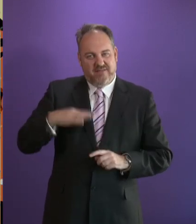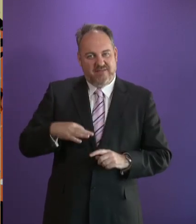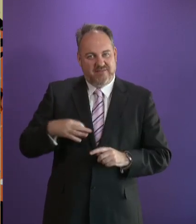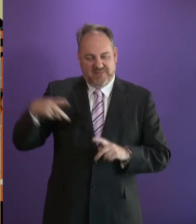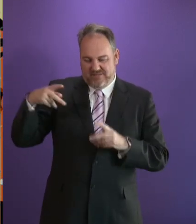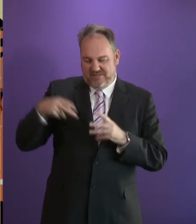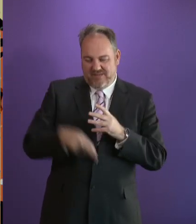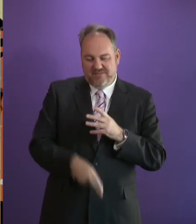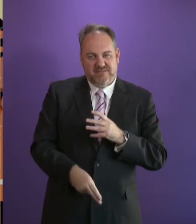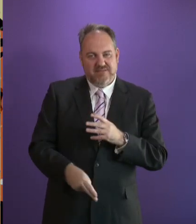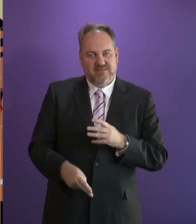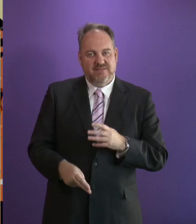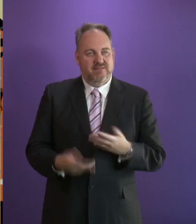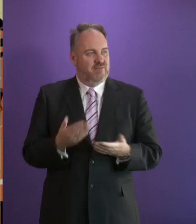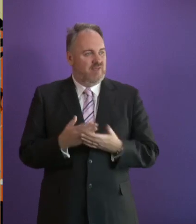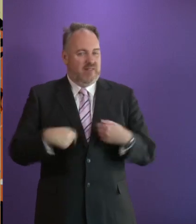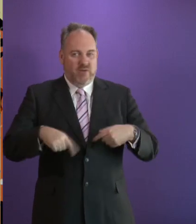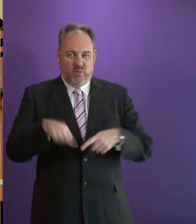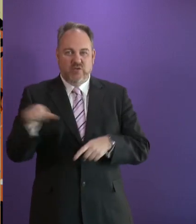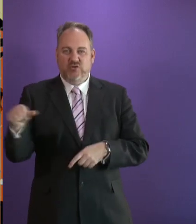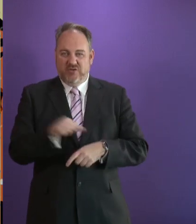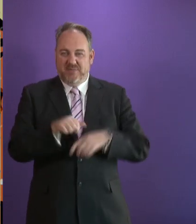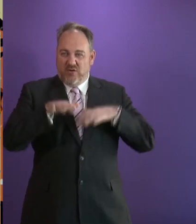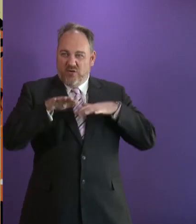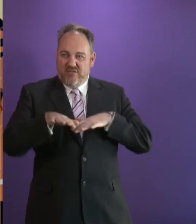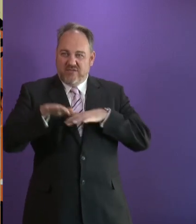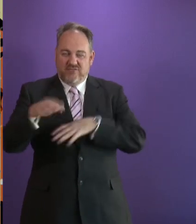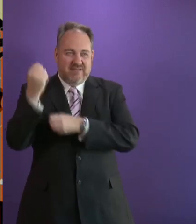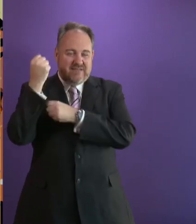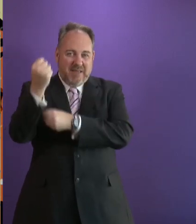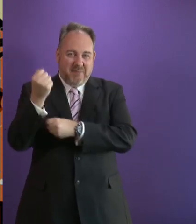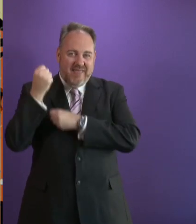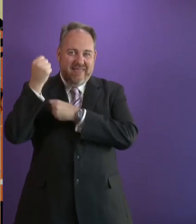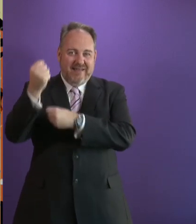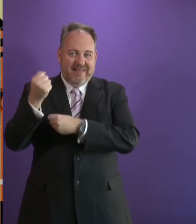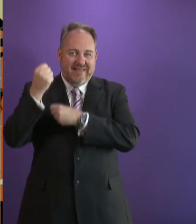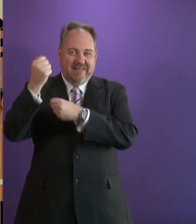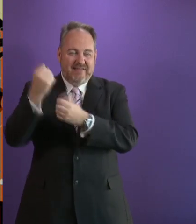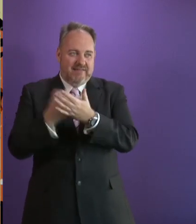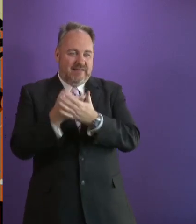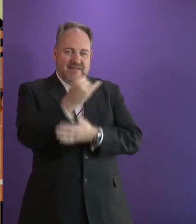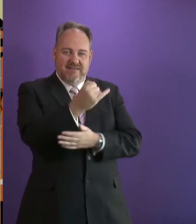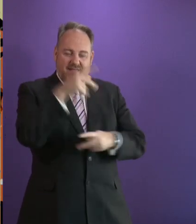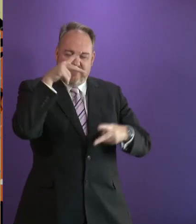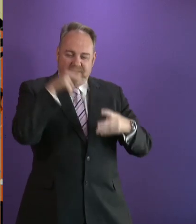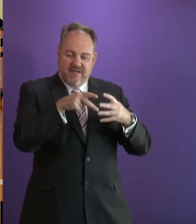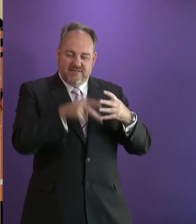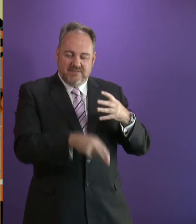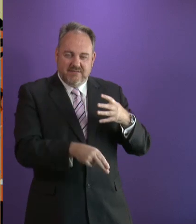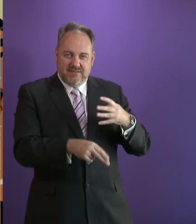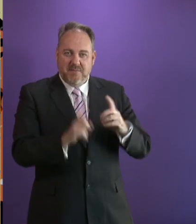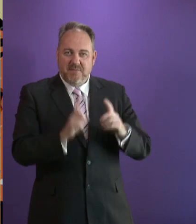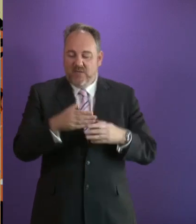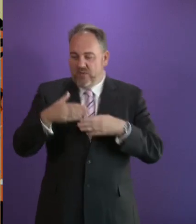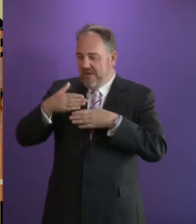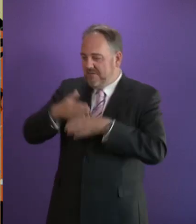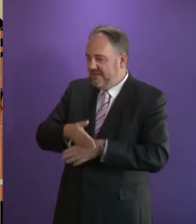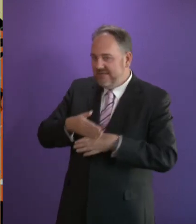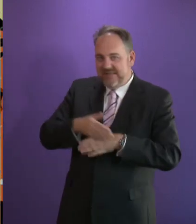fact that we're not out on the streets campaigning about that really loudly just tells you that we're really busy doing all the other tasks that are taken for